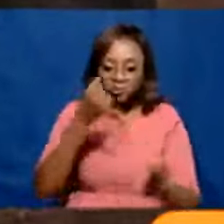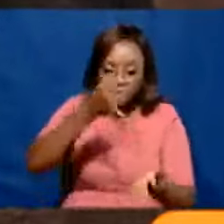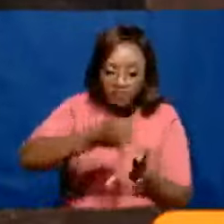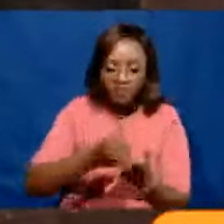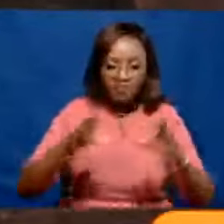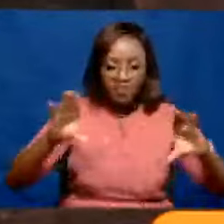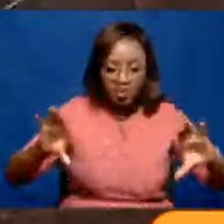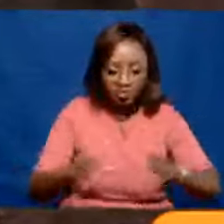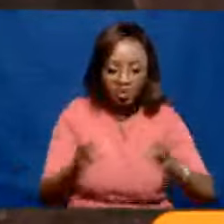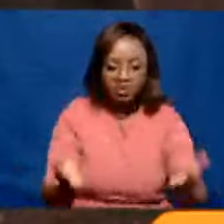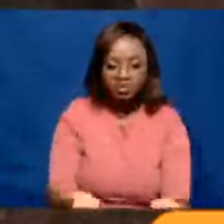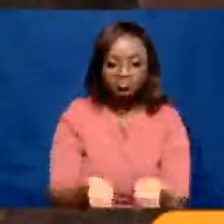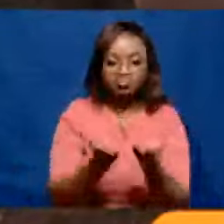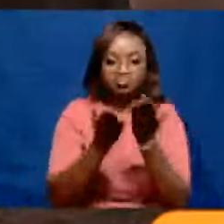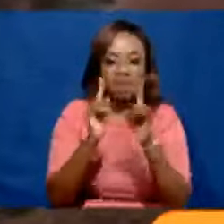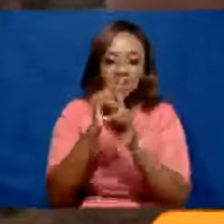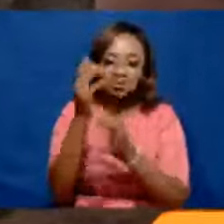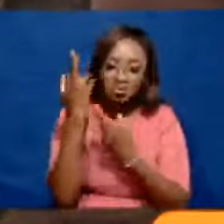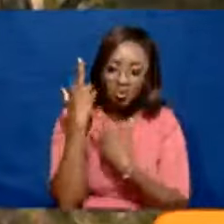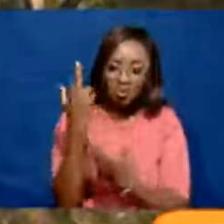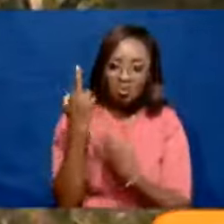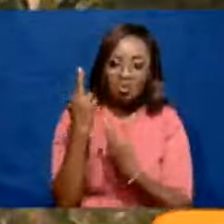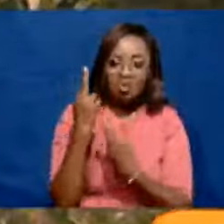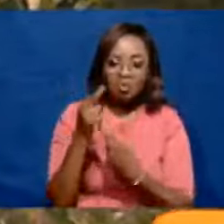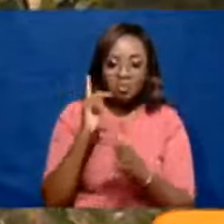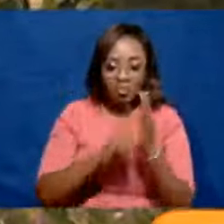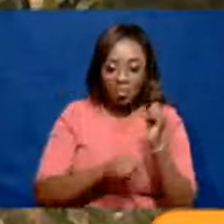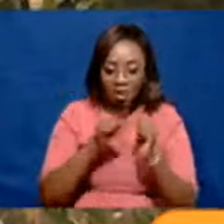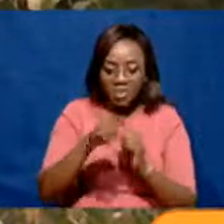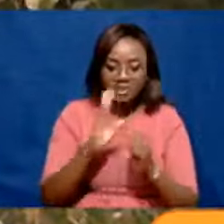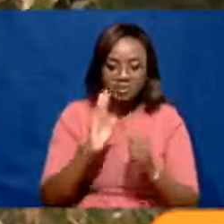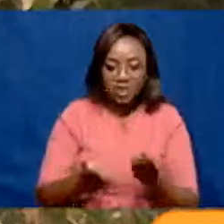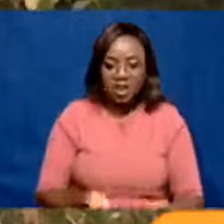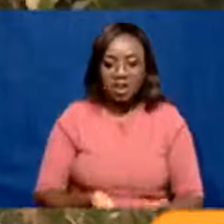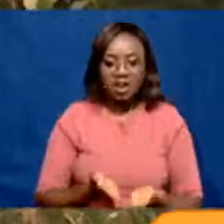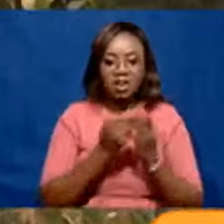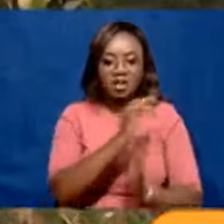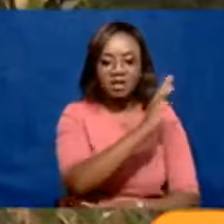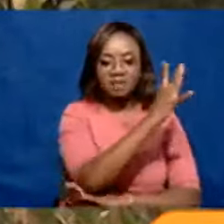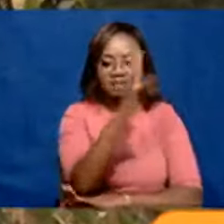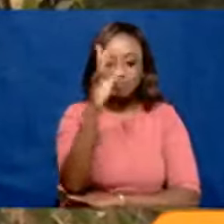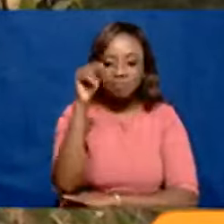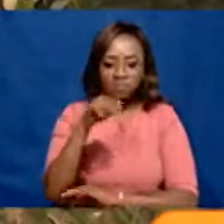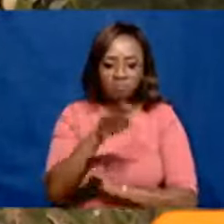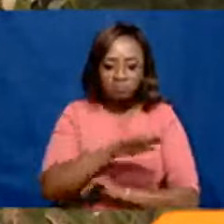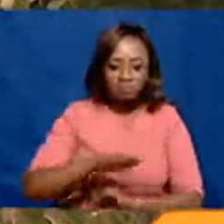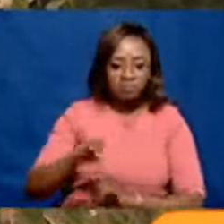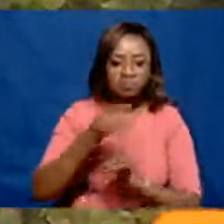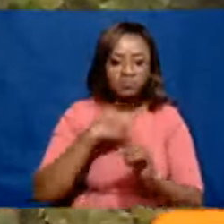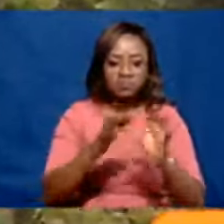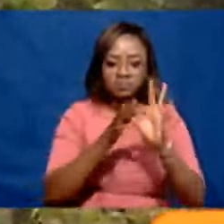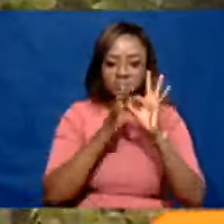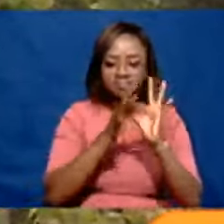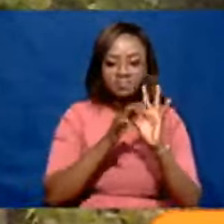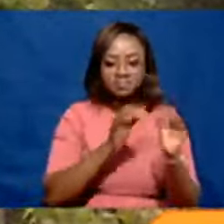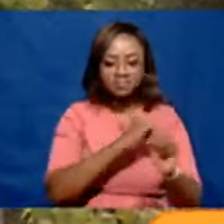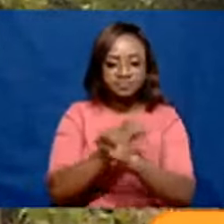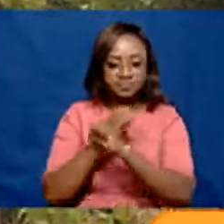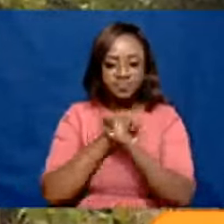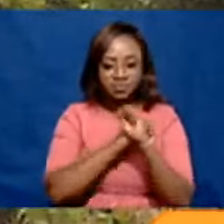involvement, with the hope that it will slowly improve forest cover in the area and promote a culture of